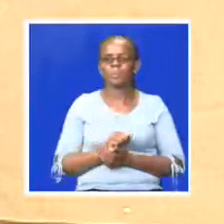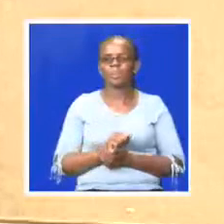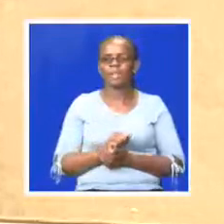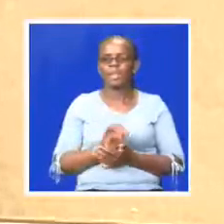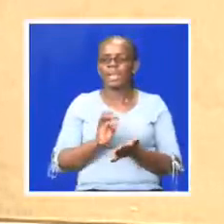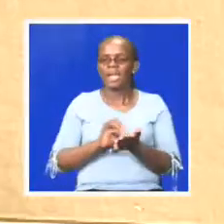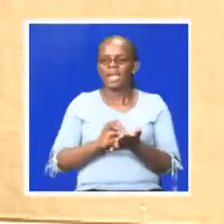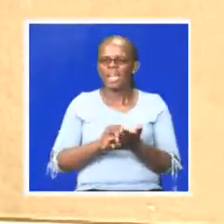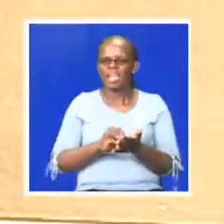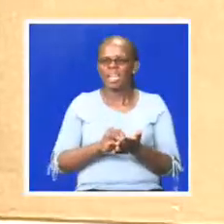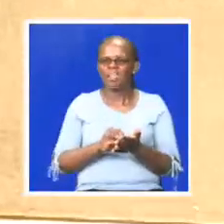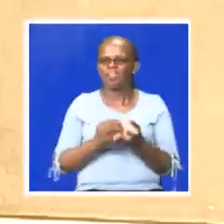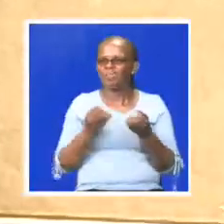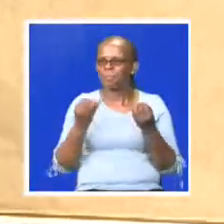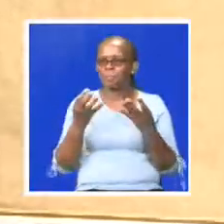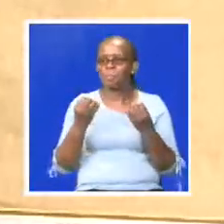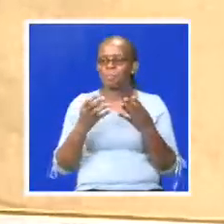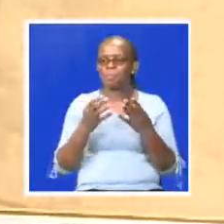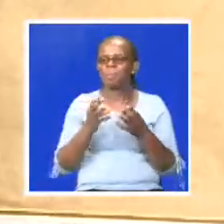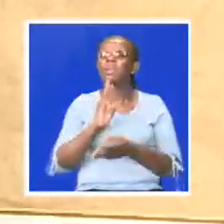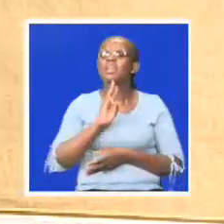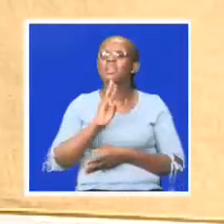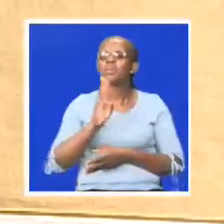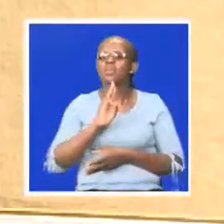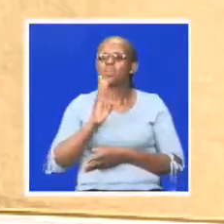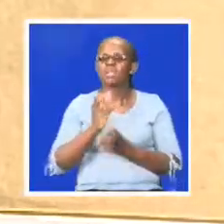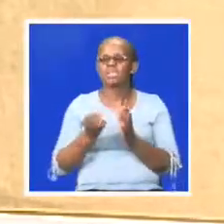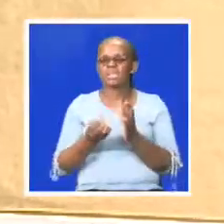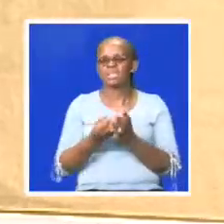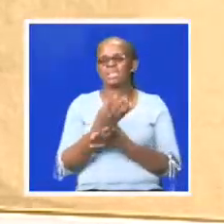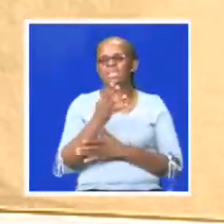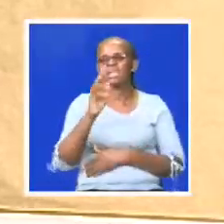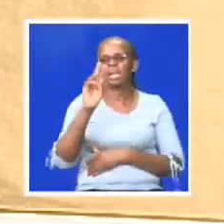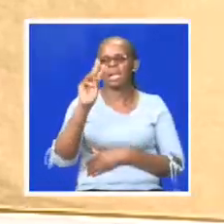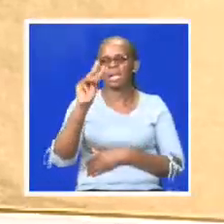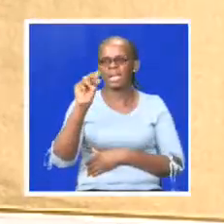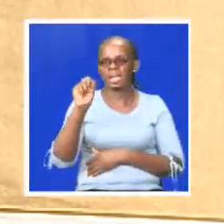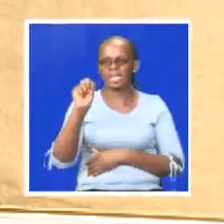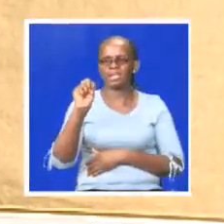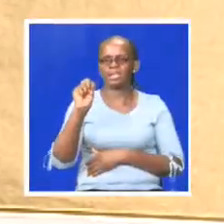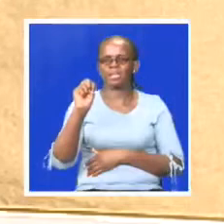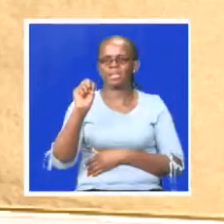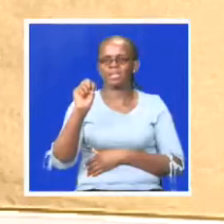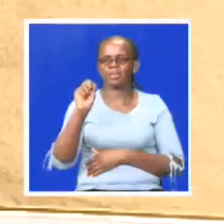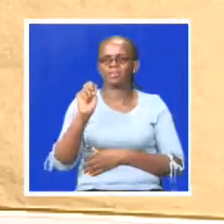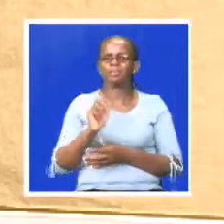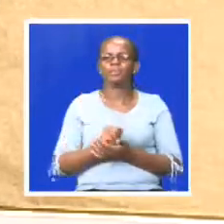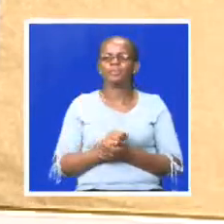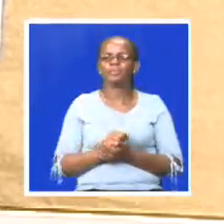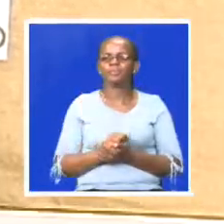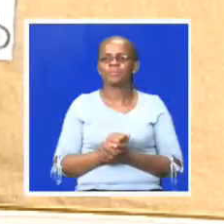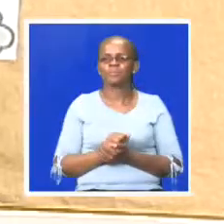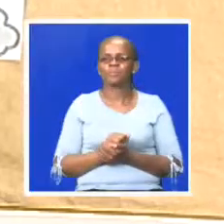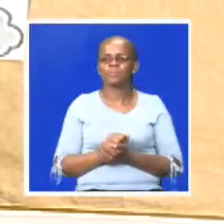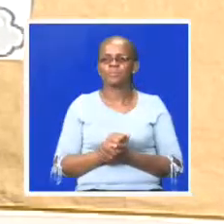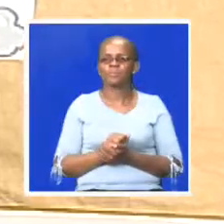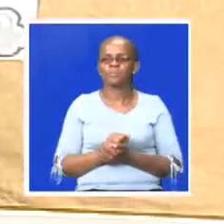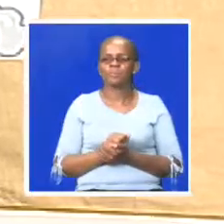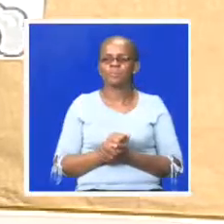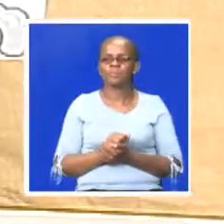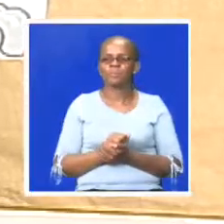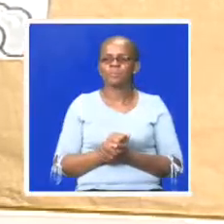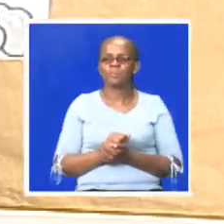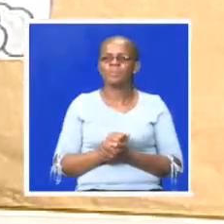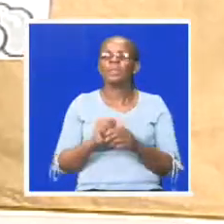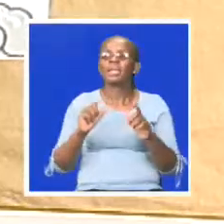many words that begins with the letter N and makes the sound N at the beginning when you say them. So the letter of